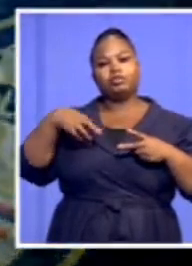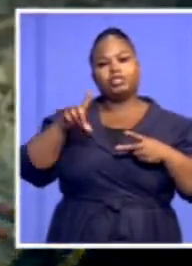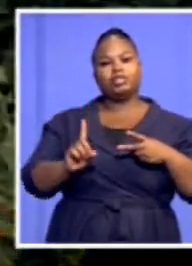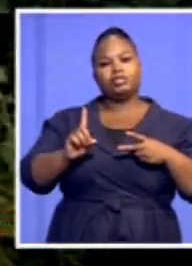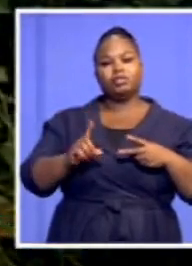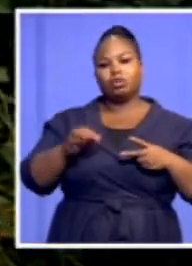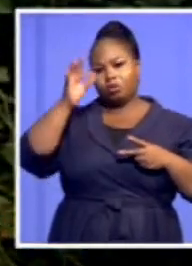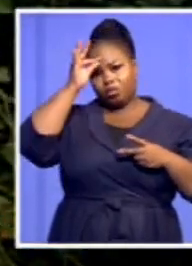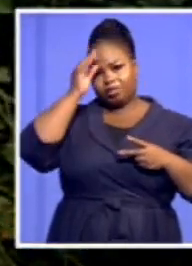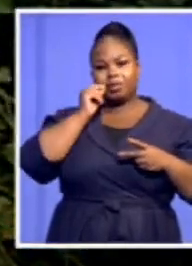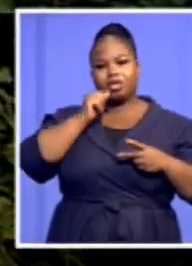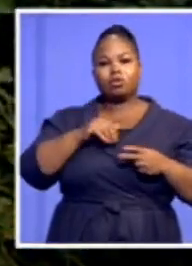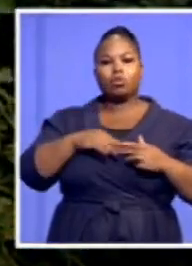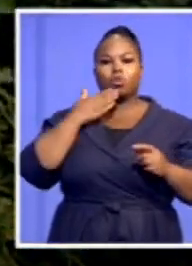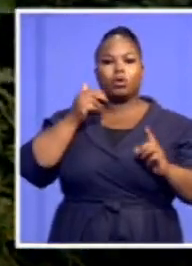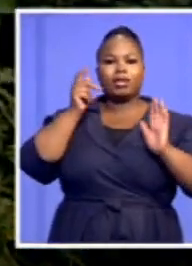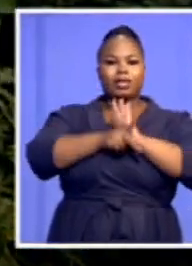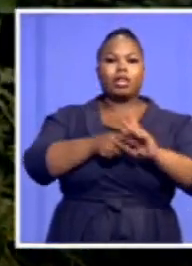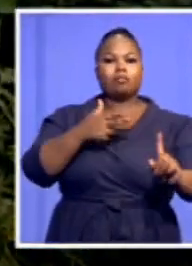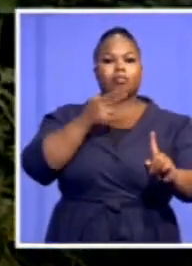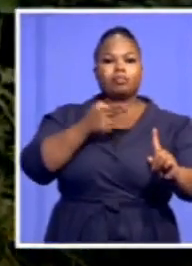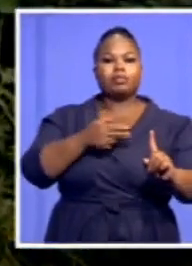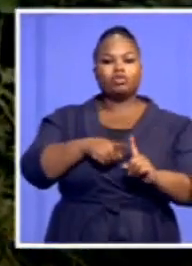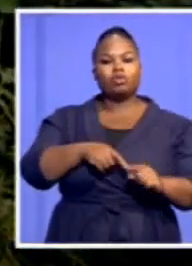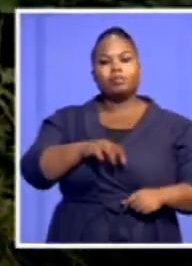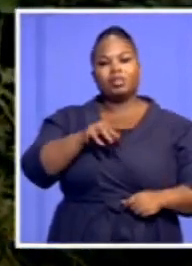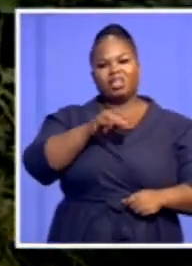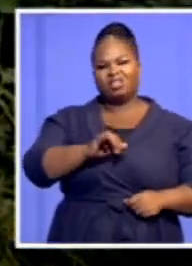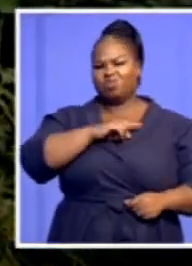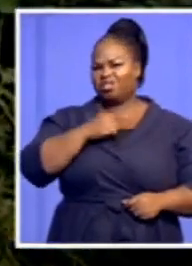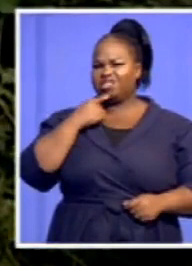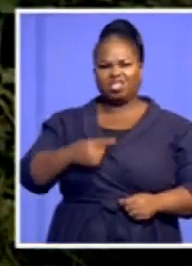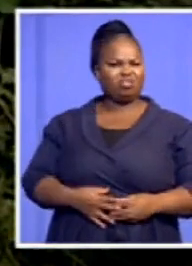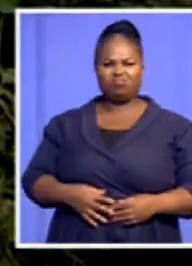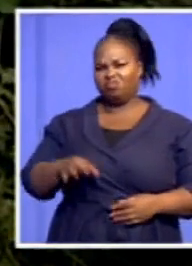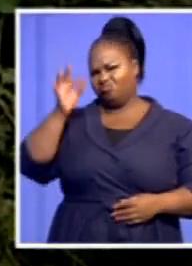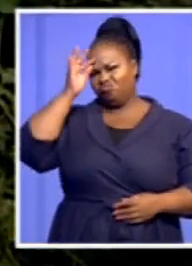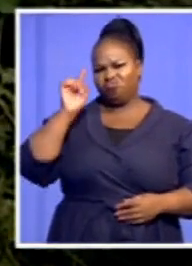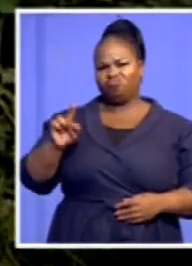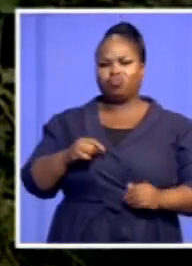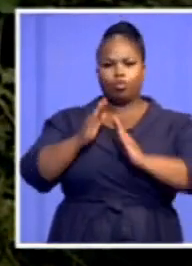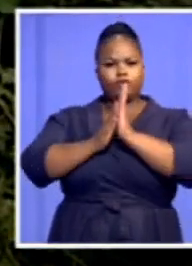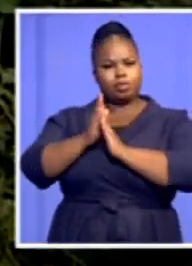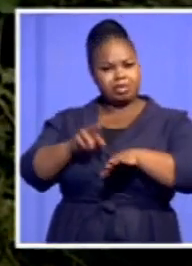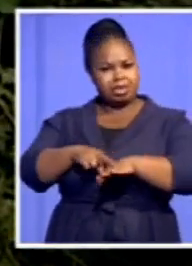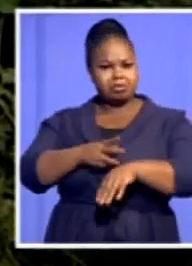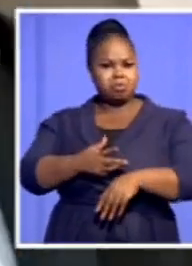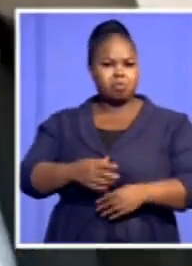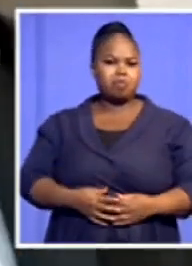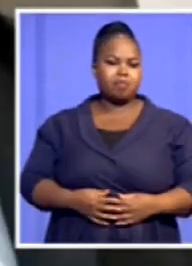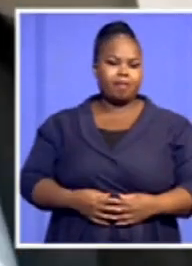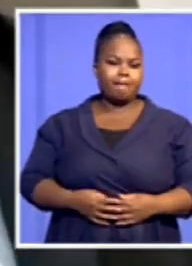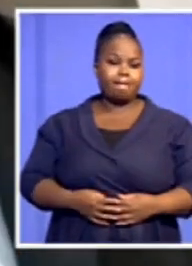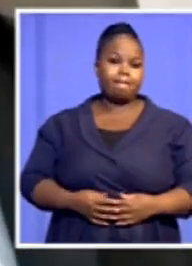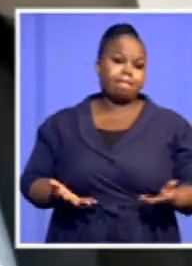killing, with a wrongful death suit arguing the officers were motivated by race. I still believe that, and I haven't